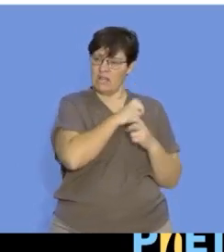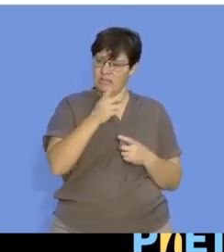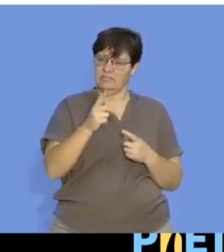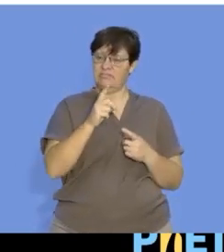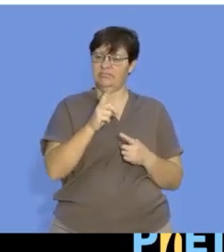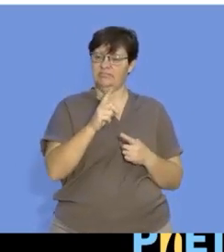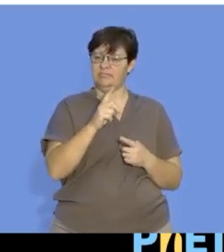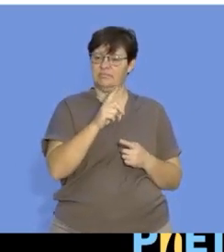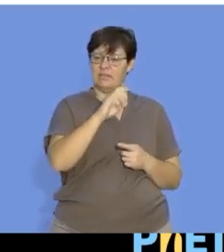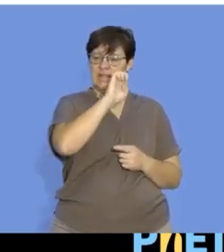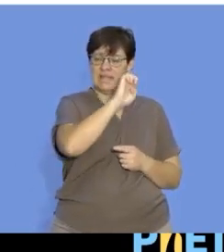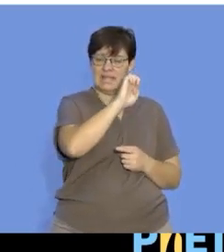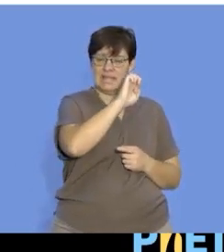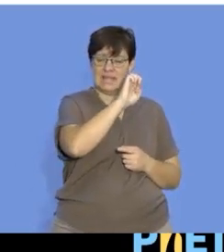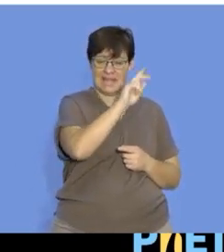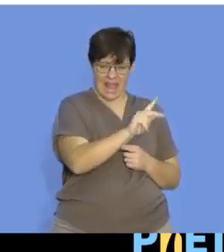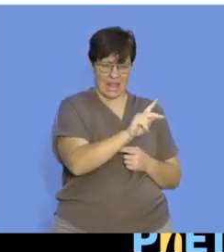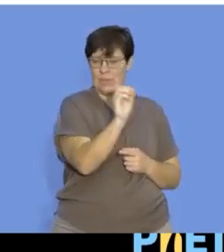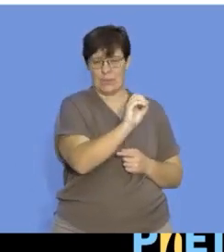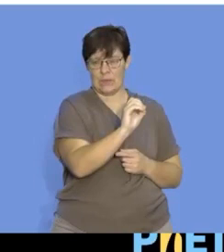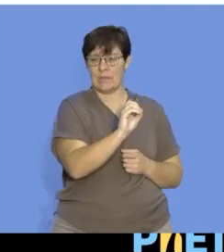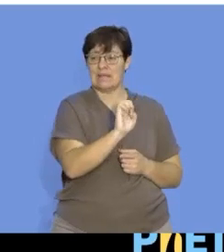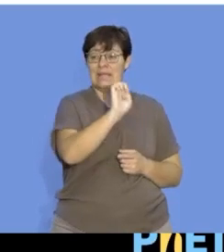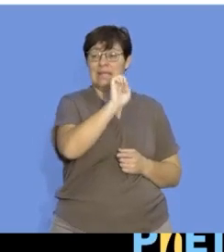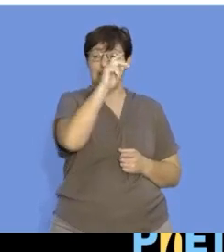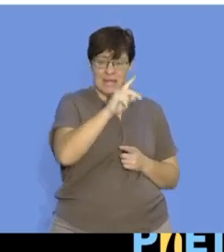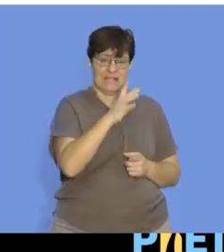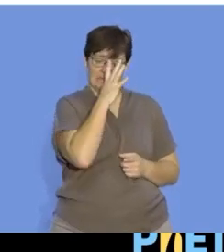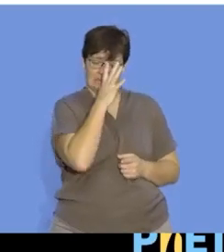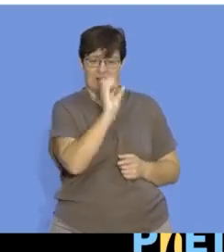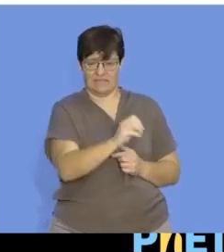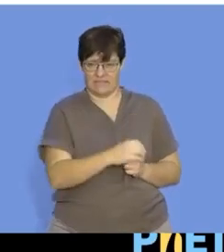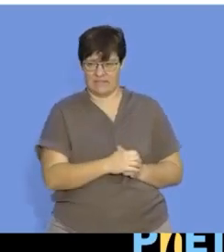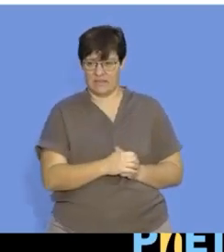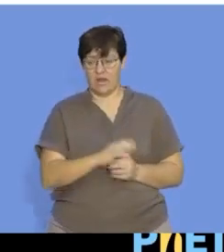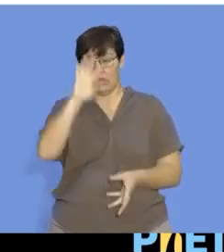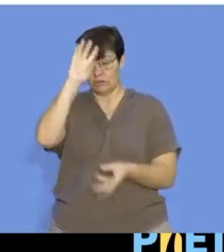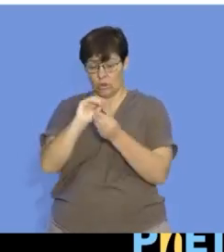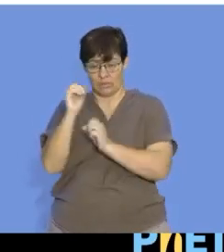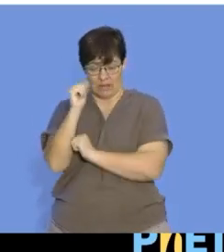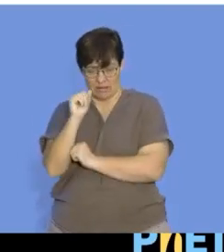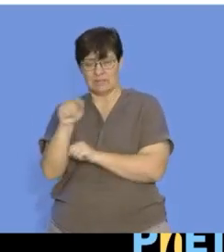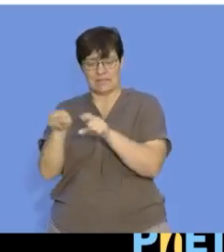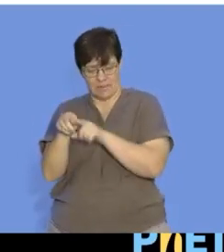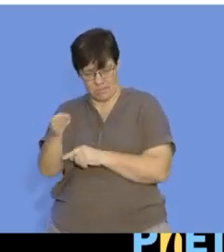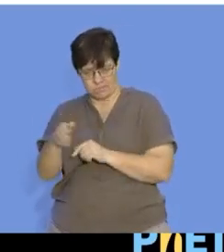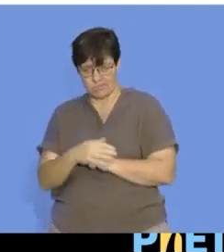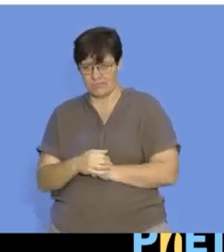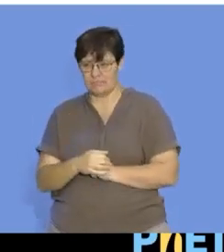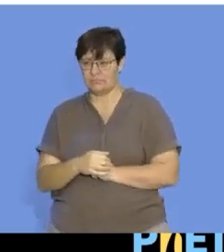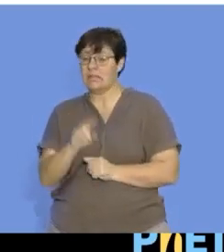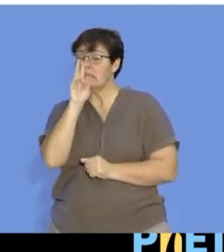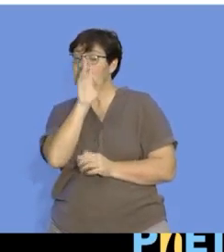it's at a certain height above the ground. My total mechanical is there as well. So now watch what happens when